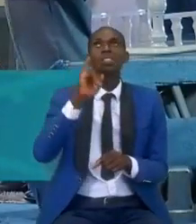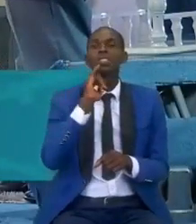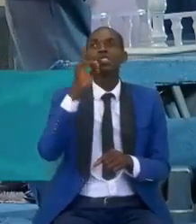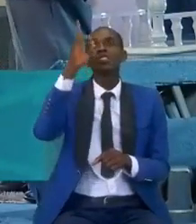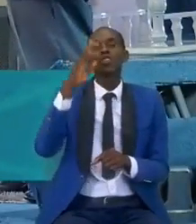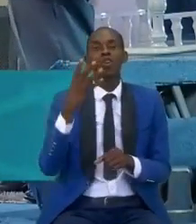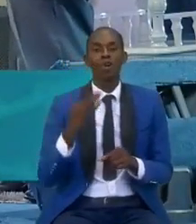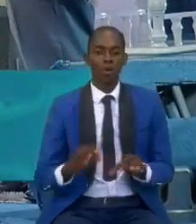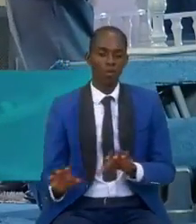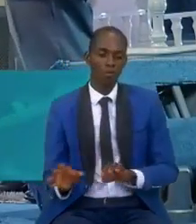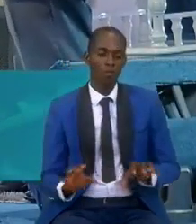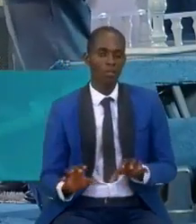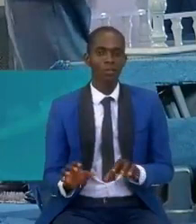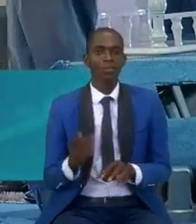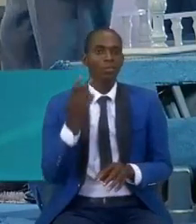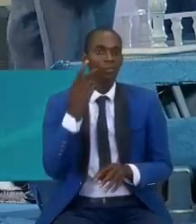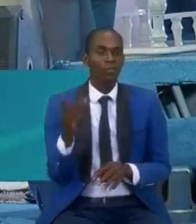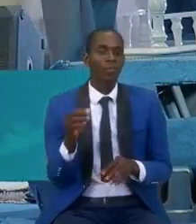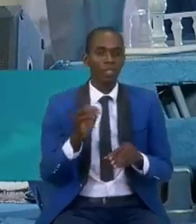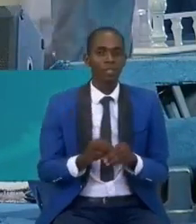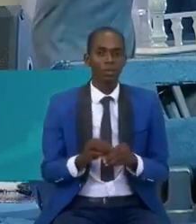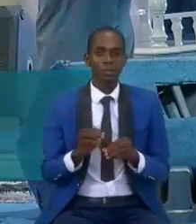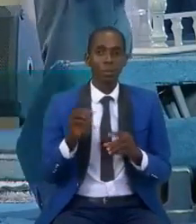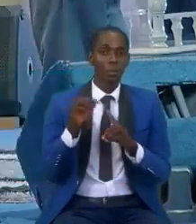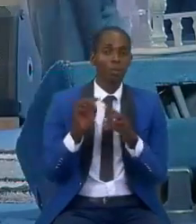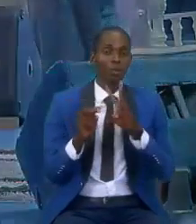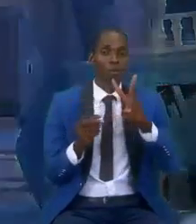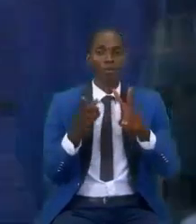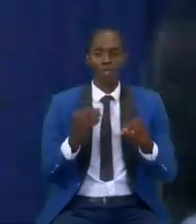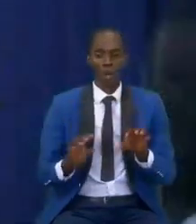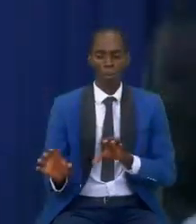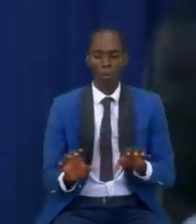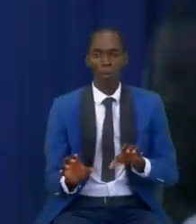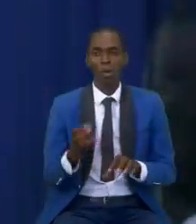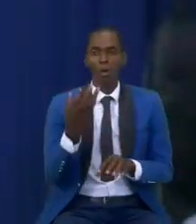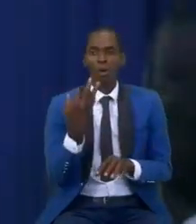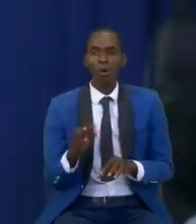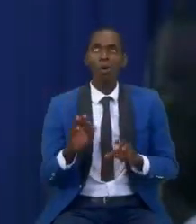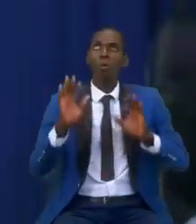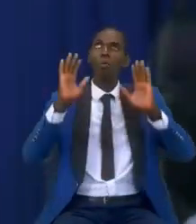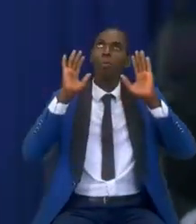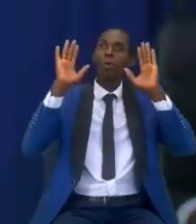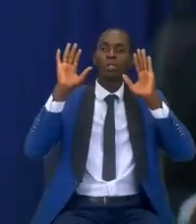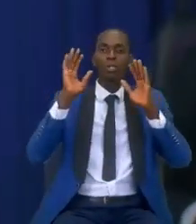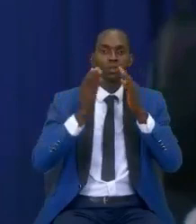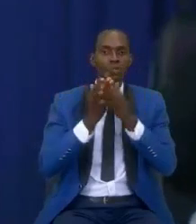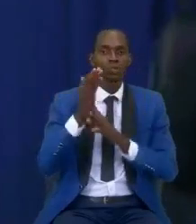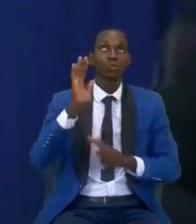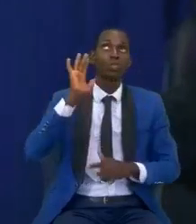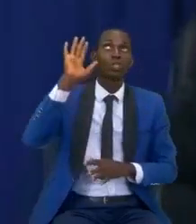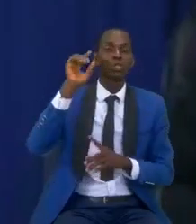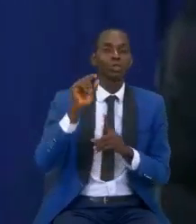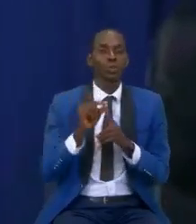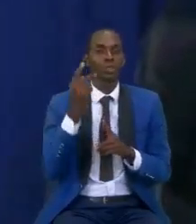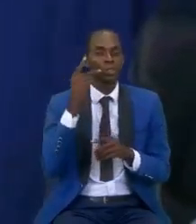wonders through his word. We're looking at Isaiah chapter 40 and verse